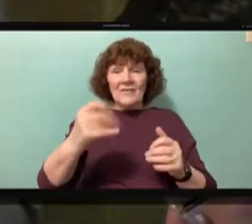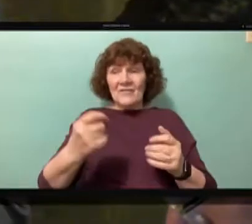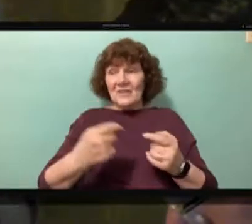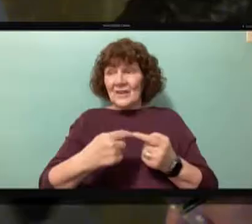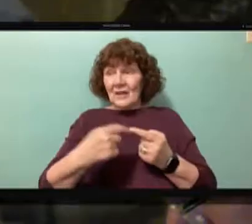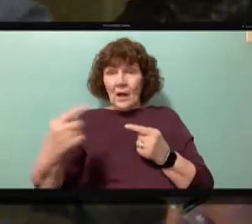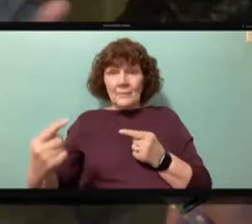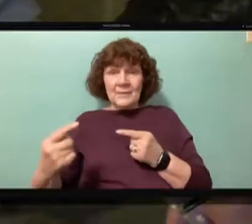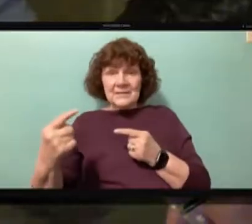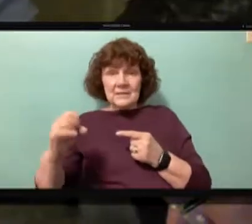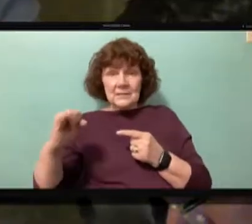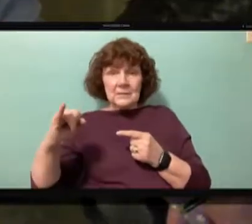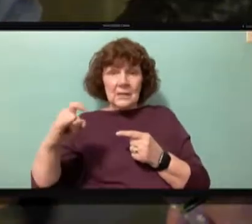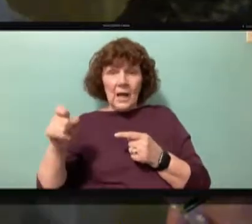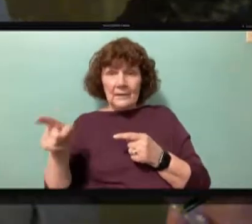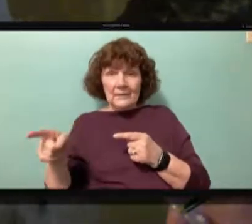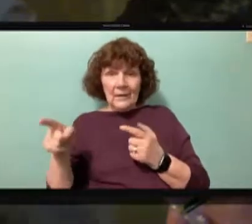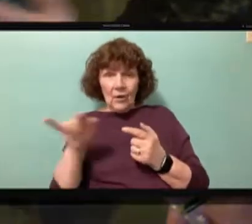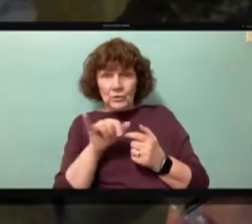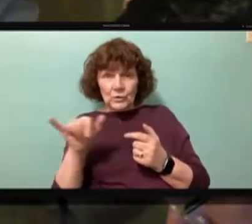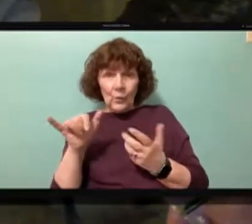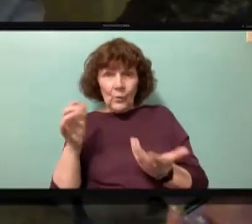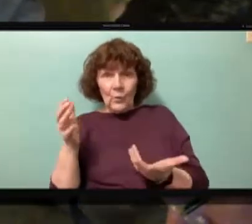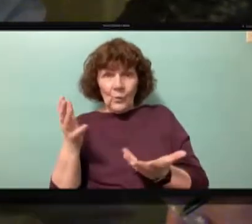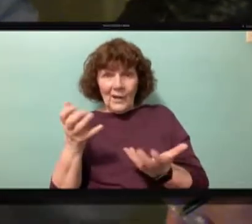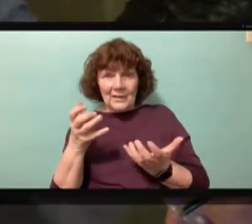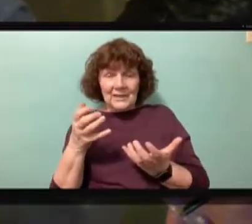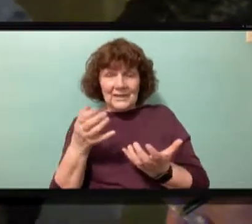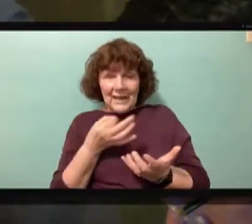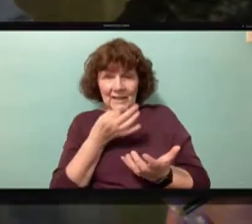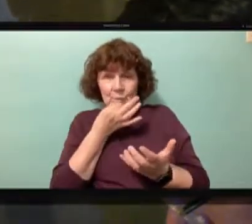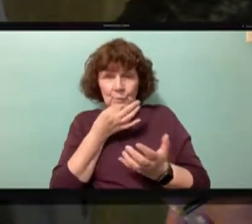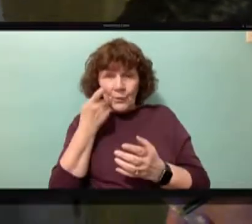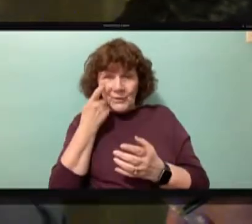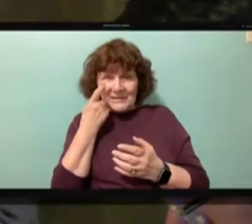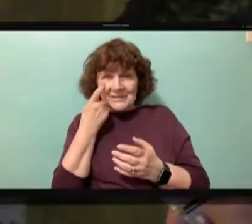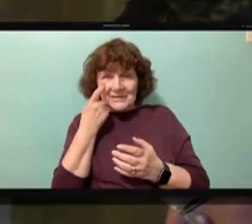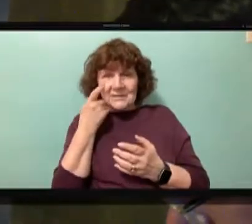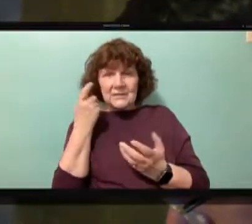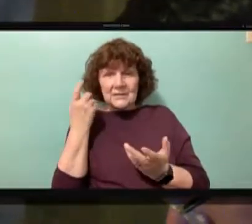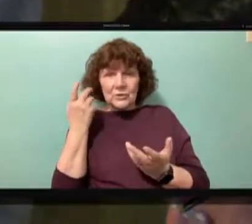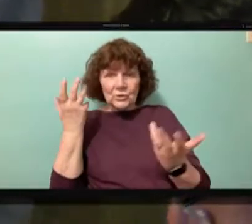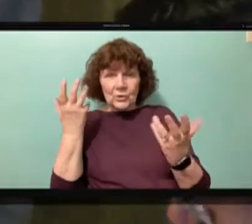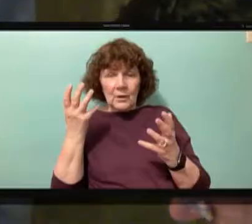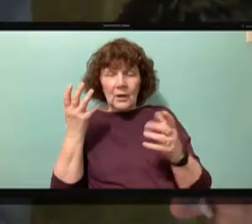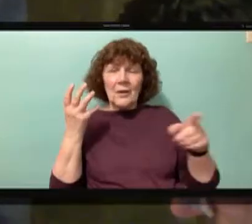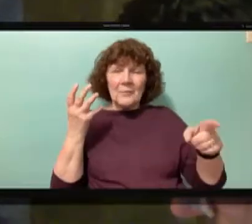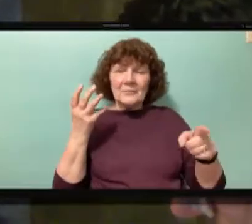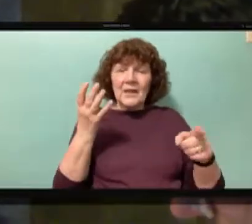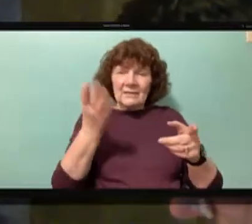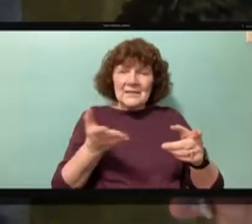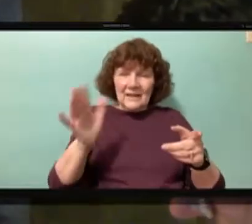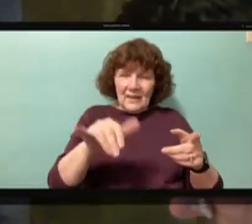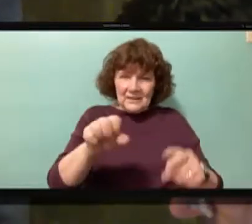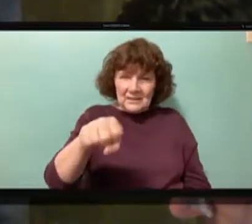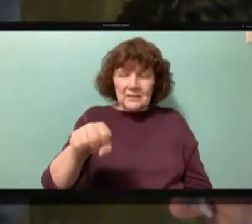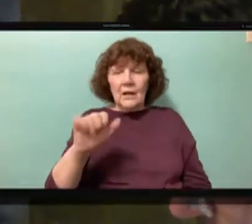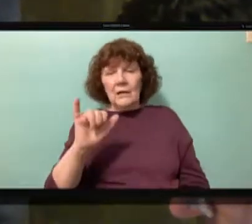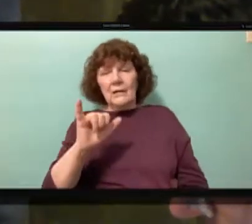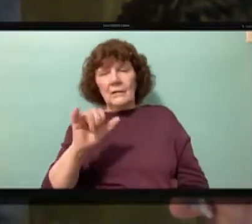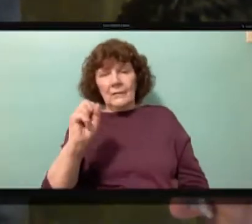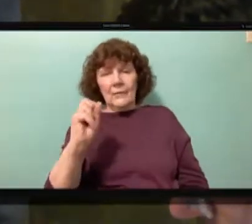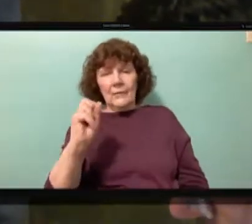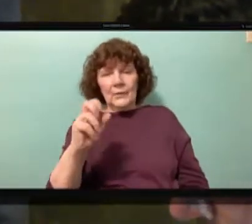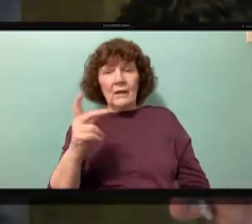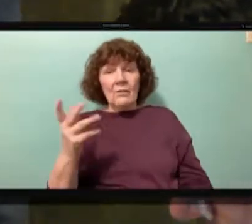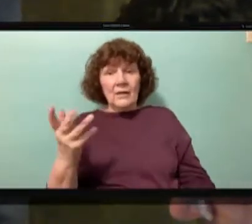for an expert witness, you don't want to... Things of that nature, yes. Okay. And then for